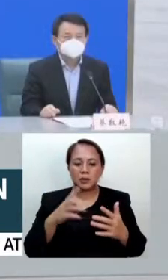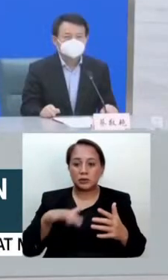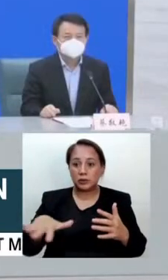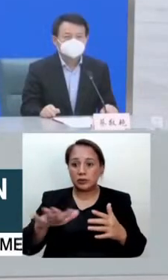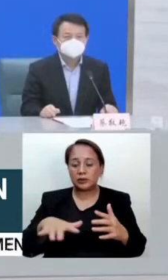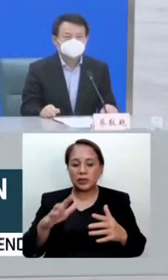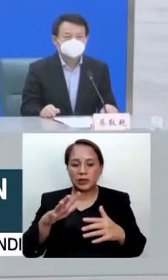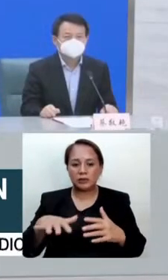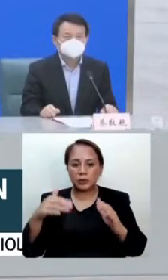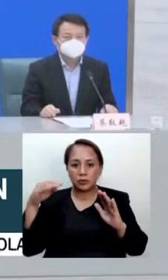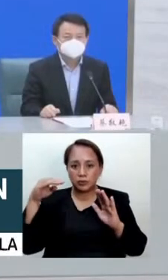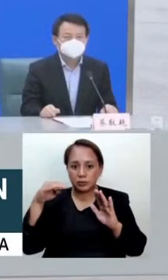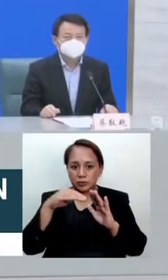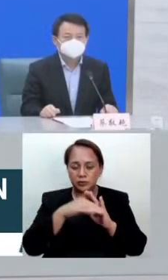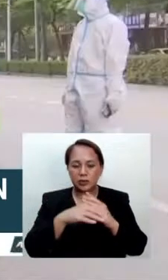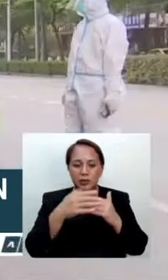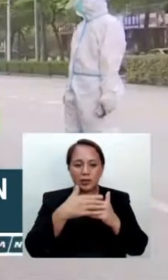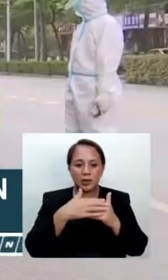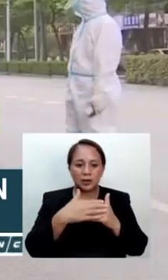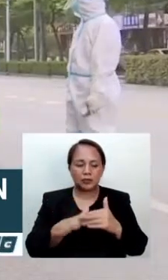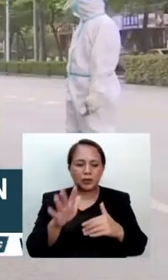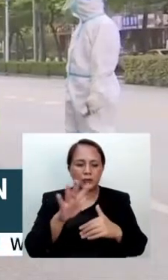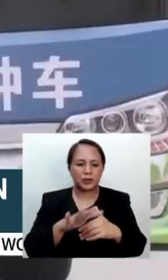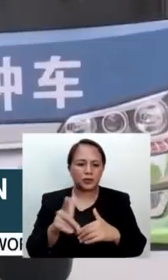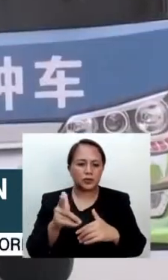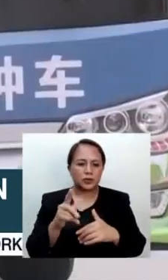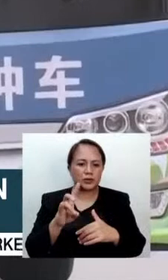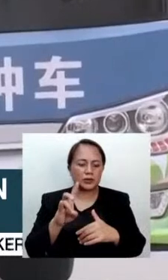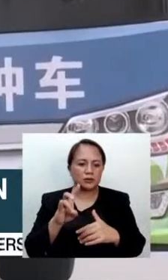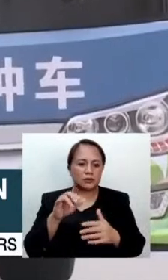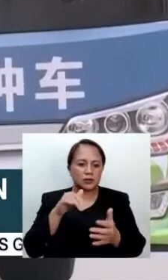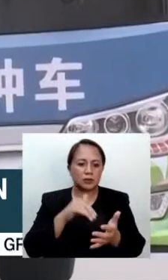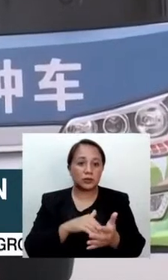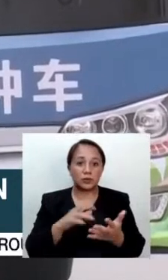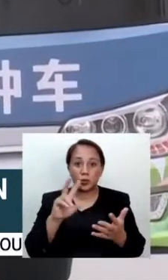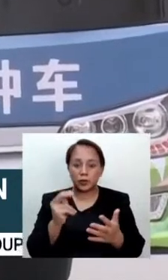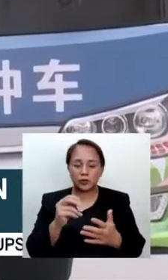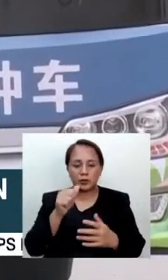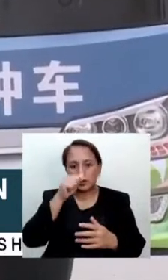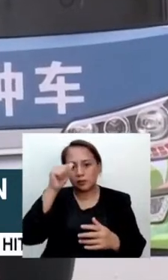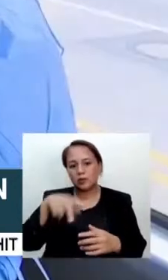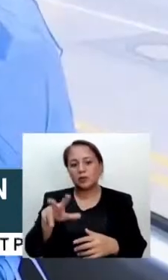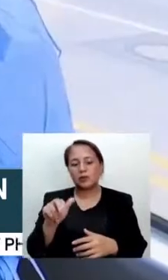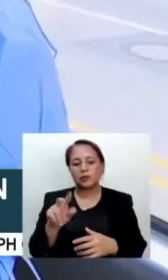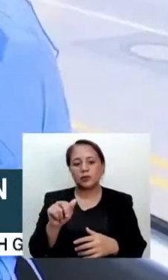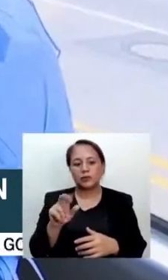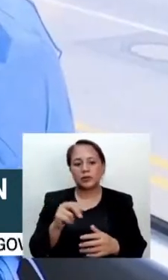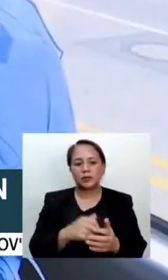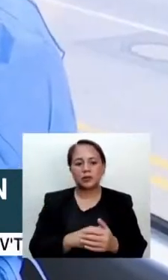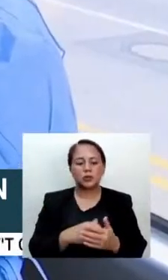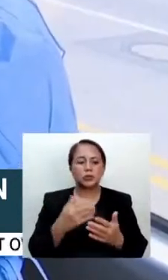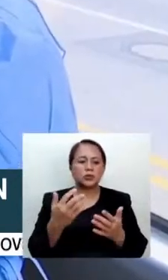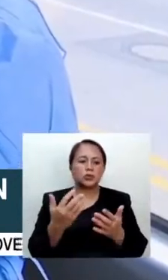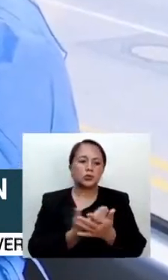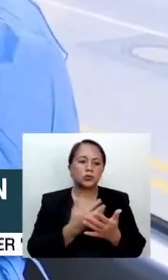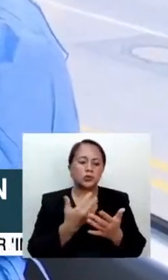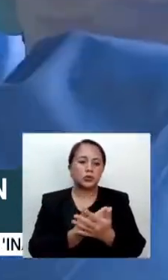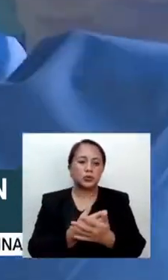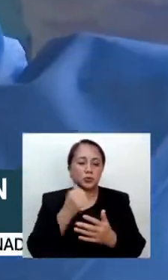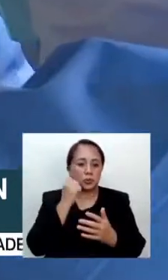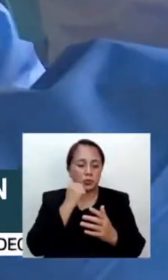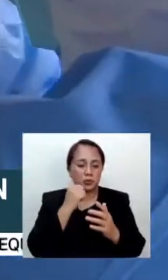to drop after peaking at around 27,000 last April 13th. The number of new daily infections over the